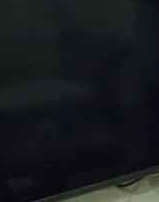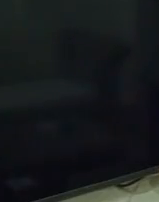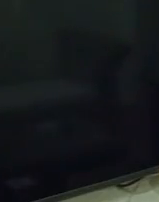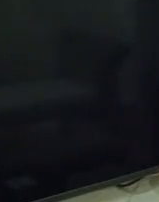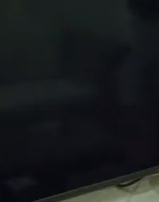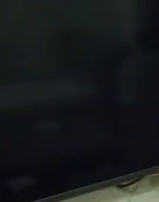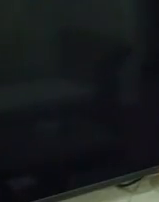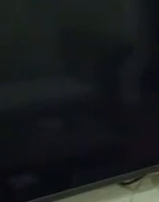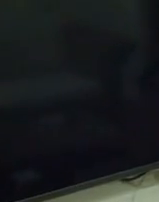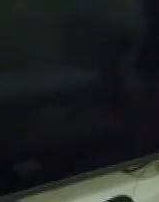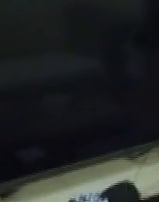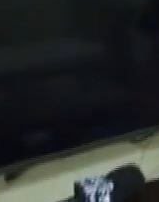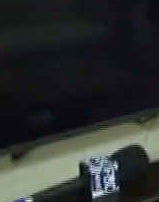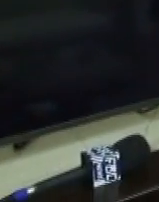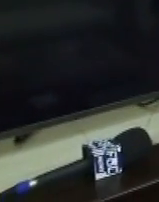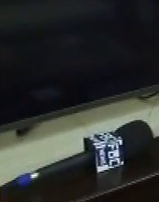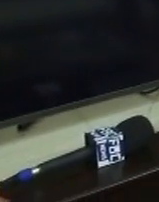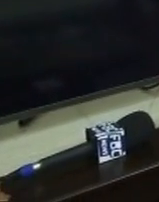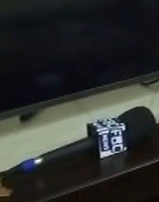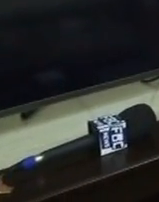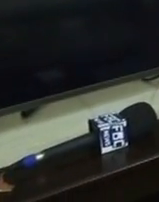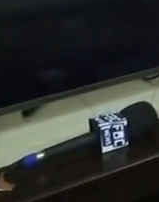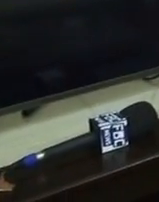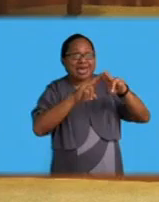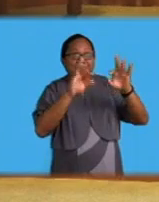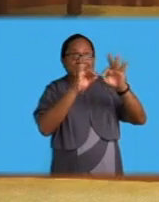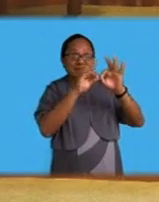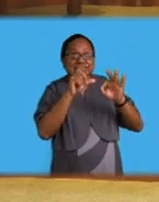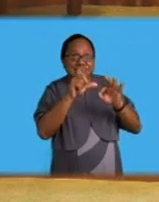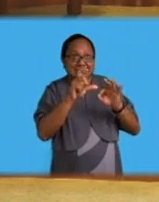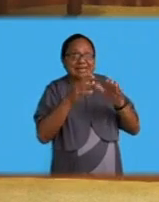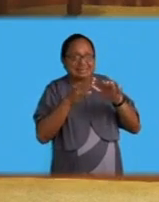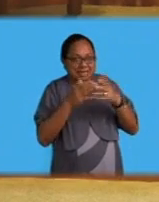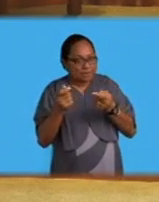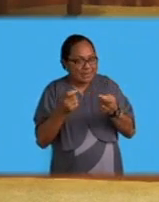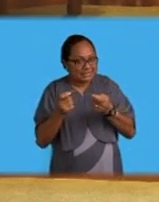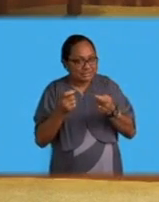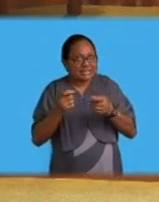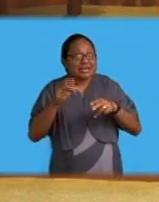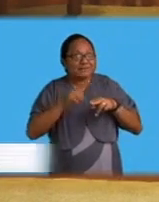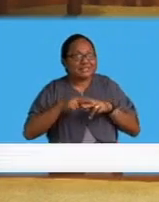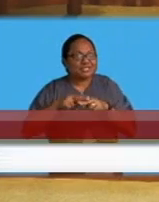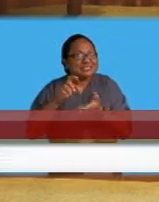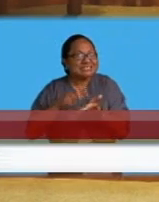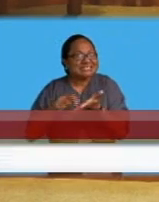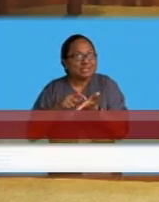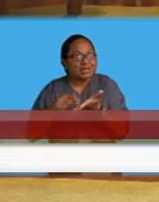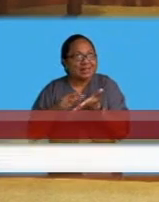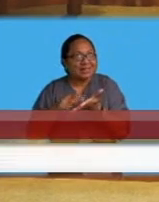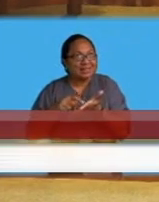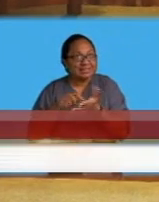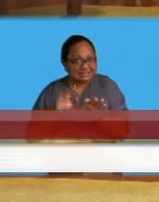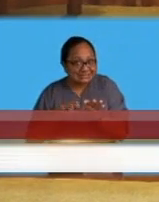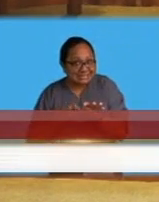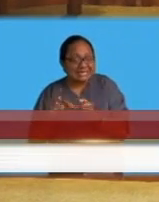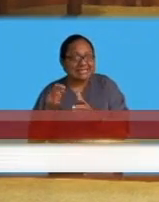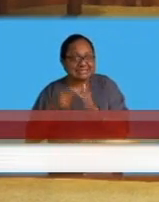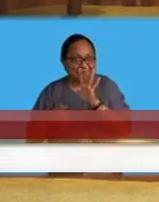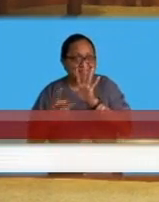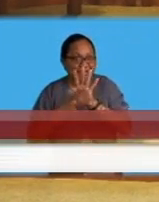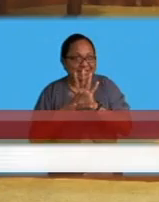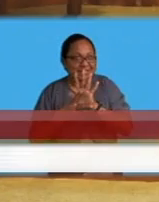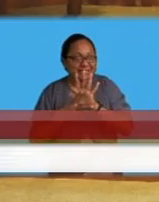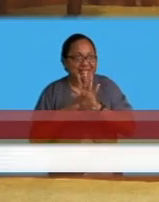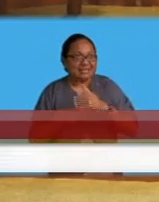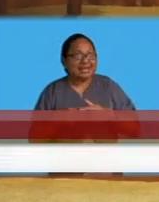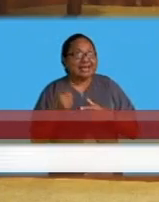Attorney General. FBC is managing Fiji's digital TV and we have no problems. Project overseen by the